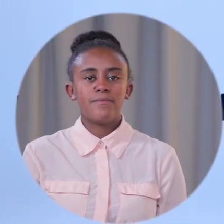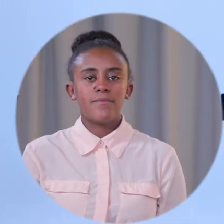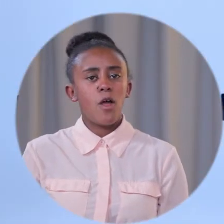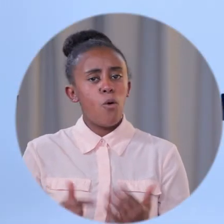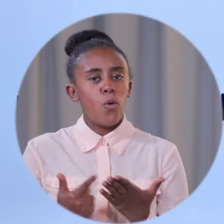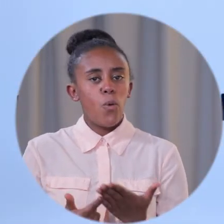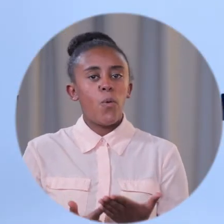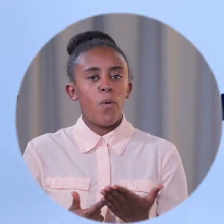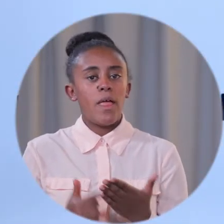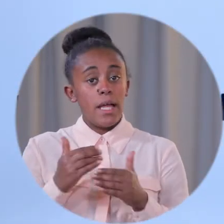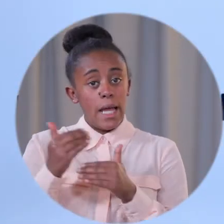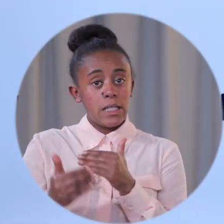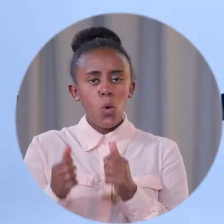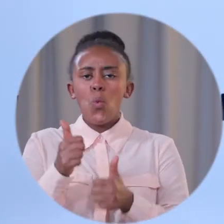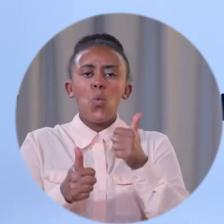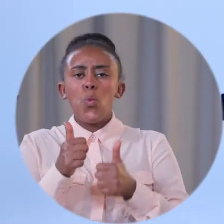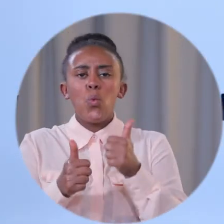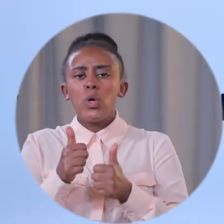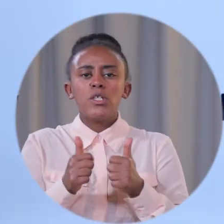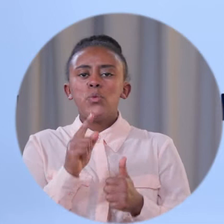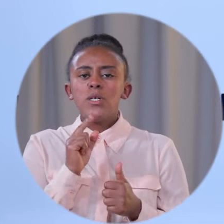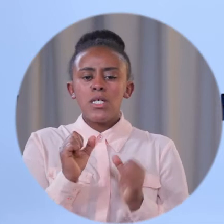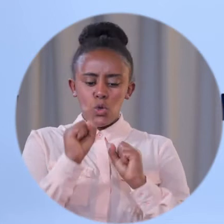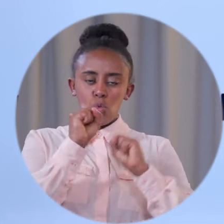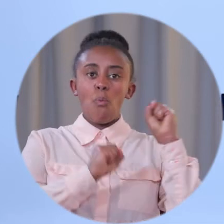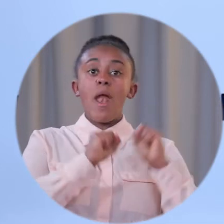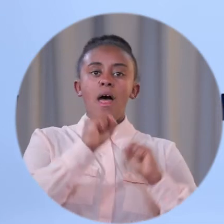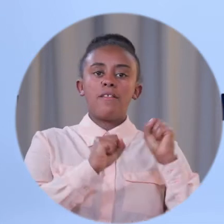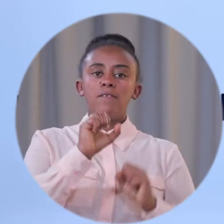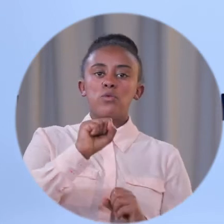So let's come to the next, which one is about superlative degree.